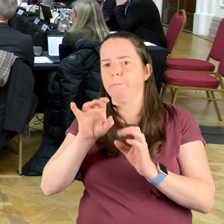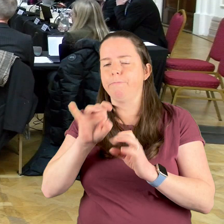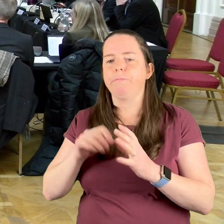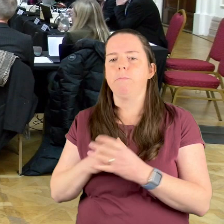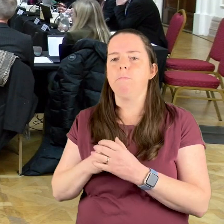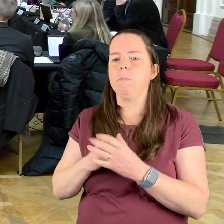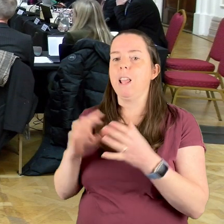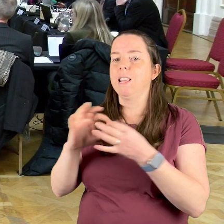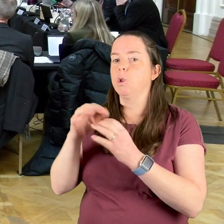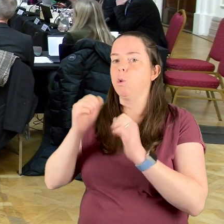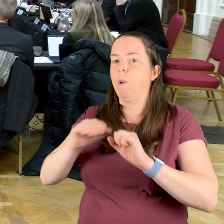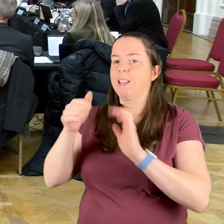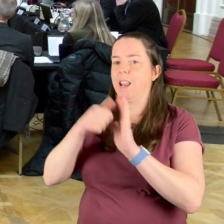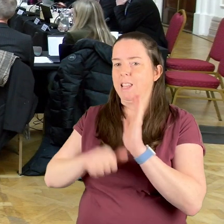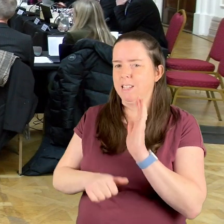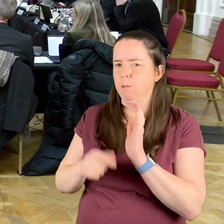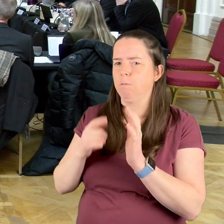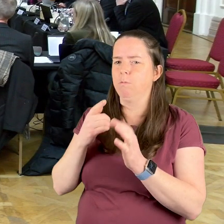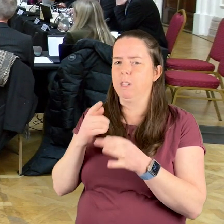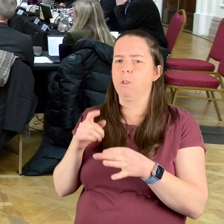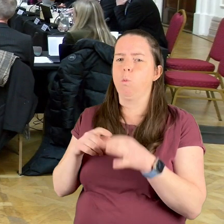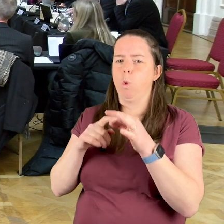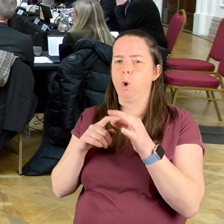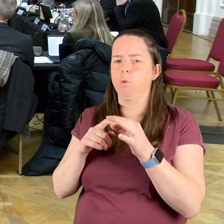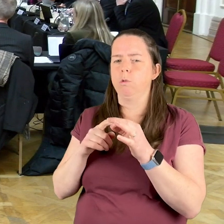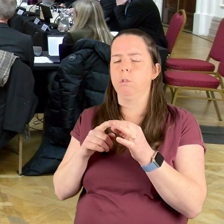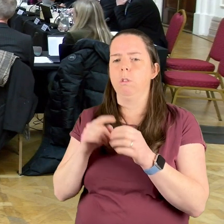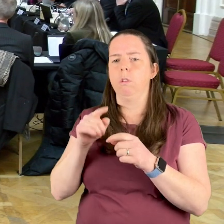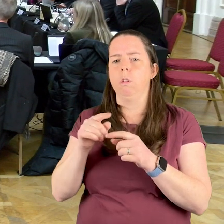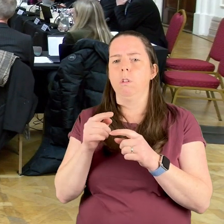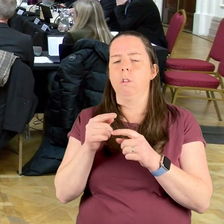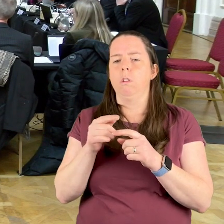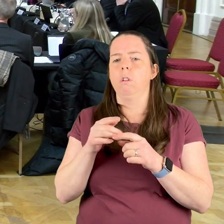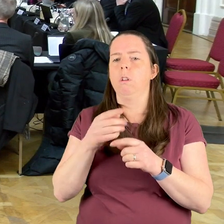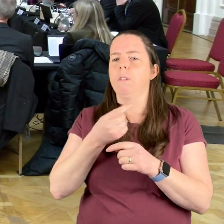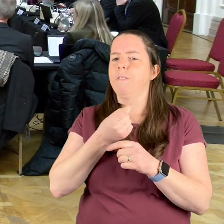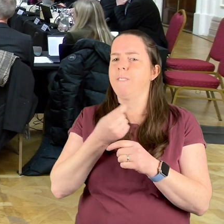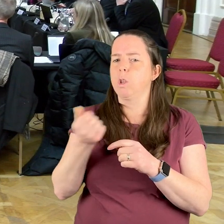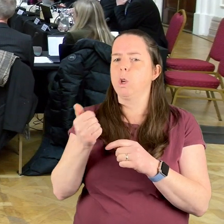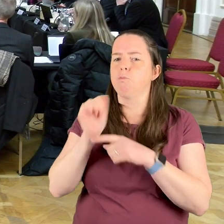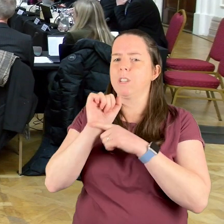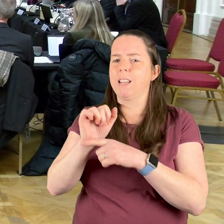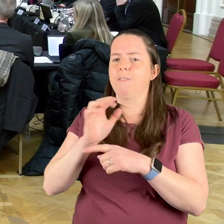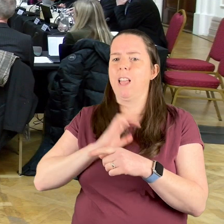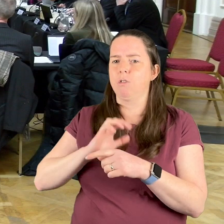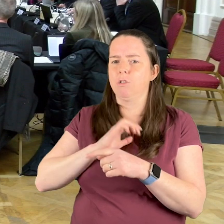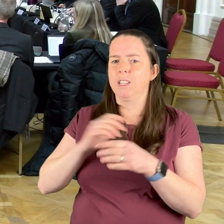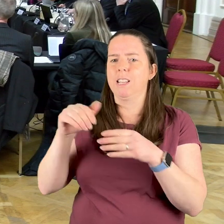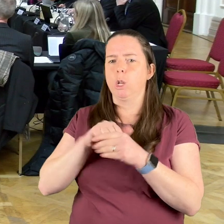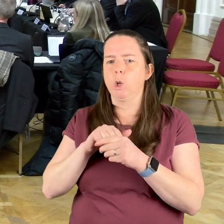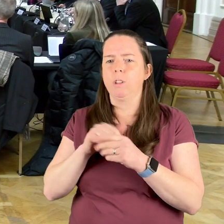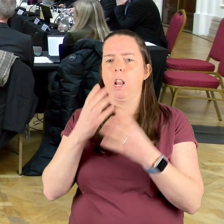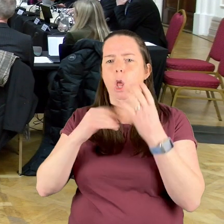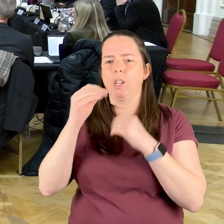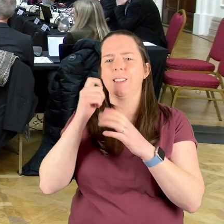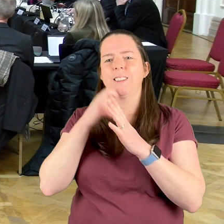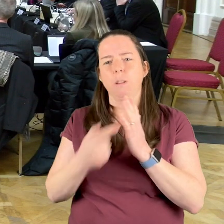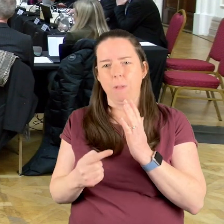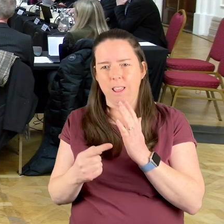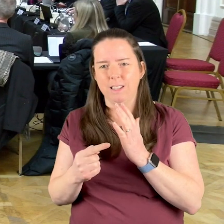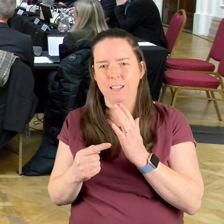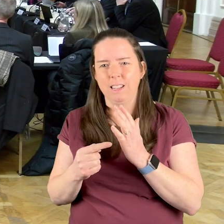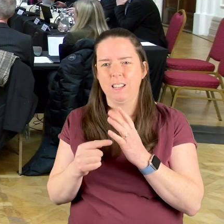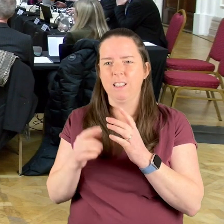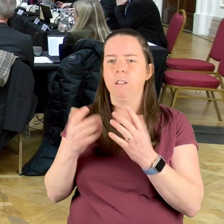Thank you, Sarah. So in terms of the waiting list there, we did cut that across few protective characteristics, including